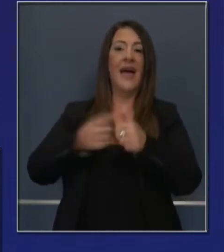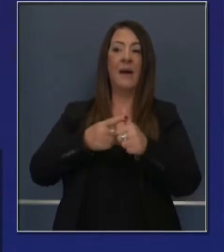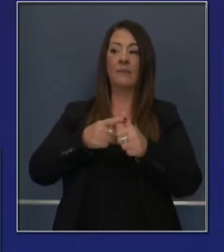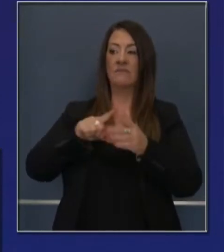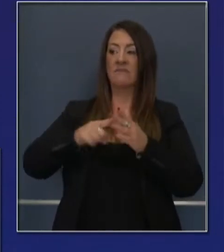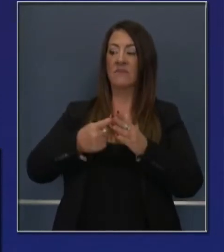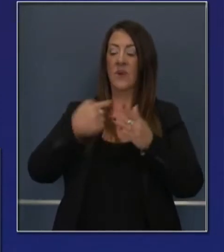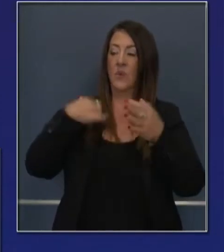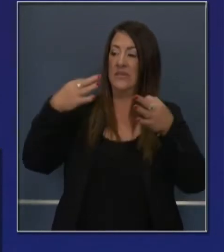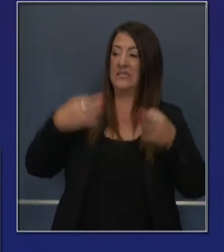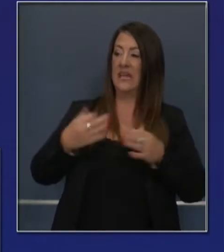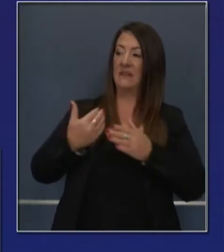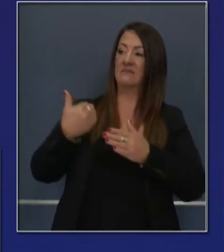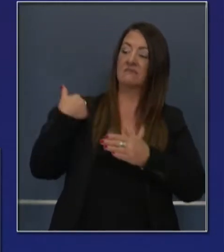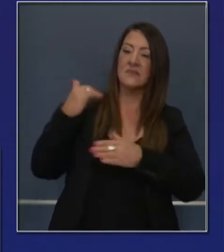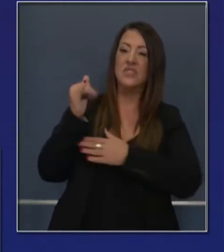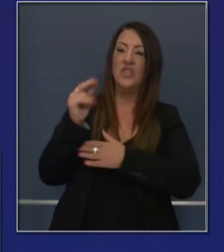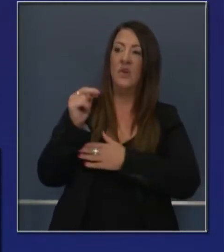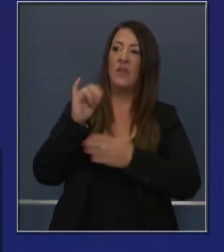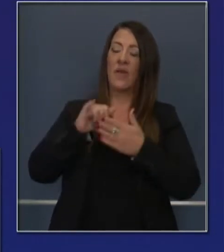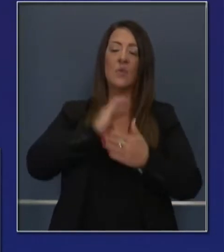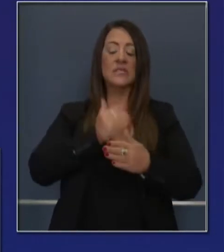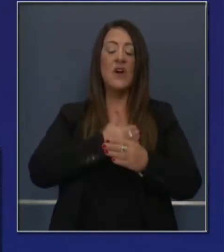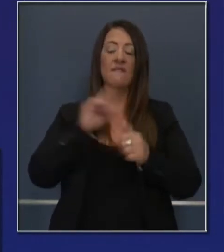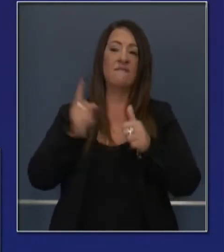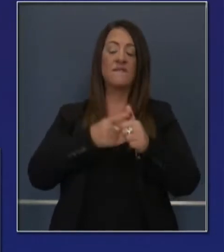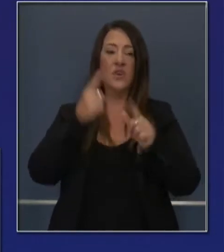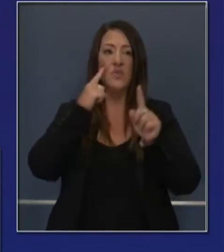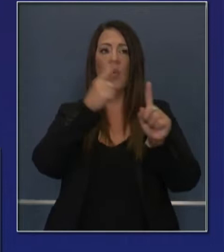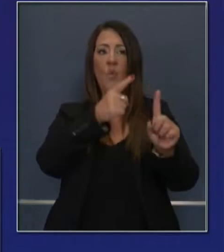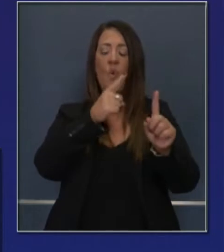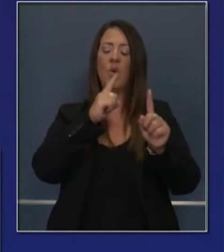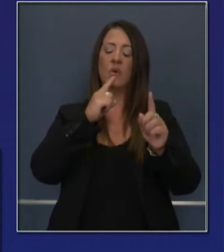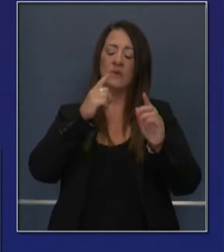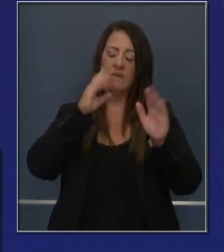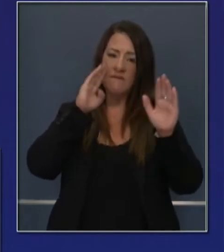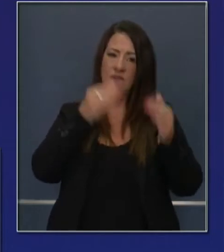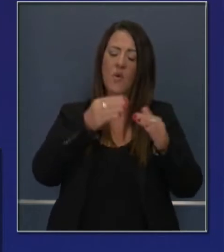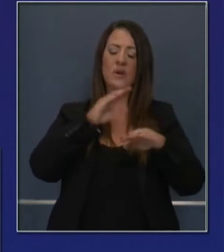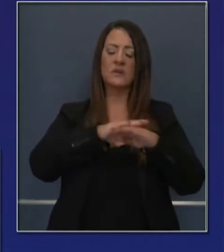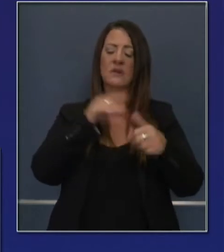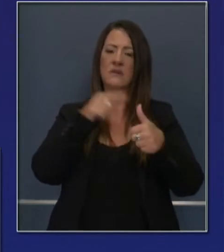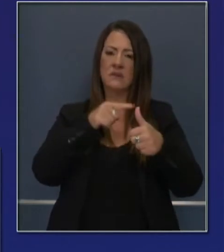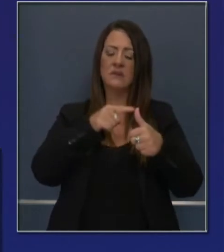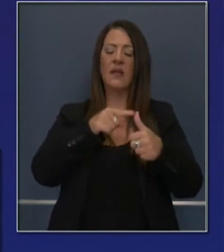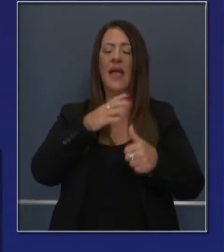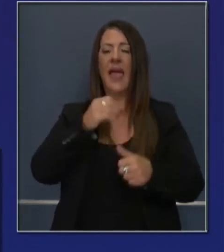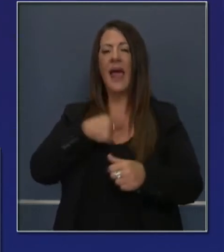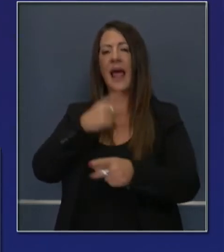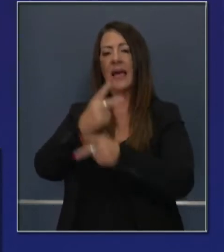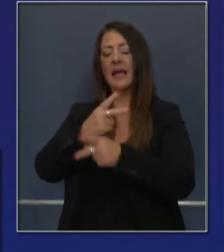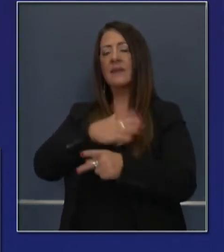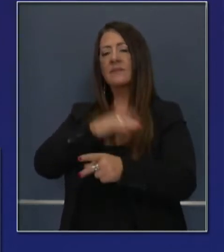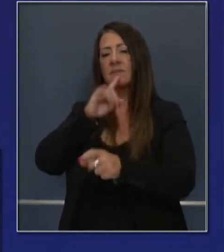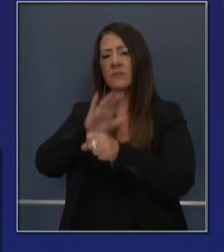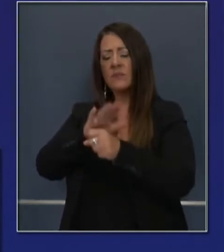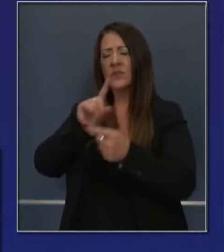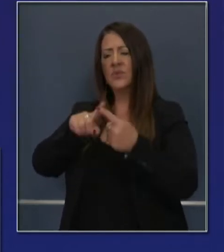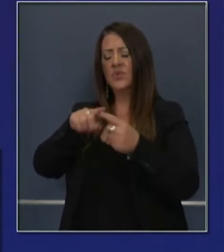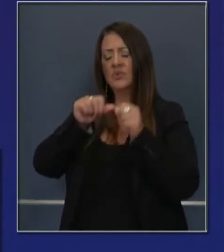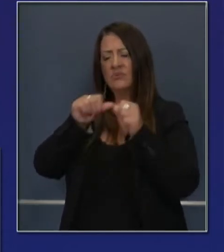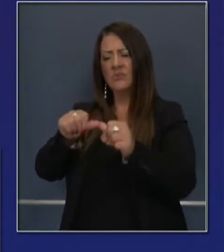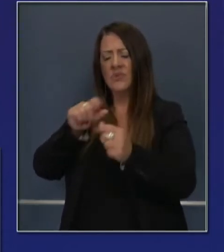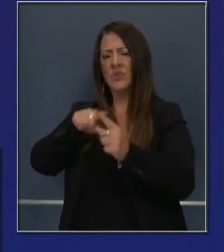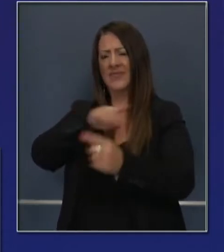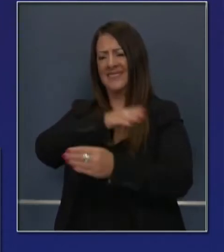priority. We're going to continue to focus on this through the end of this year, and I can assure you for many, many years to